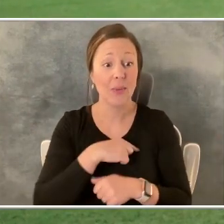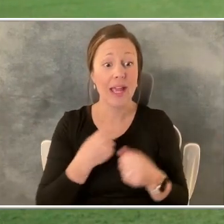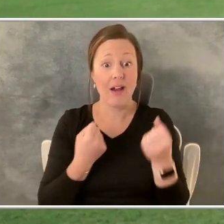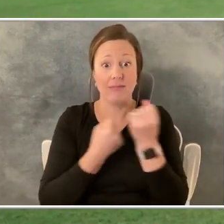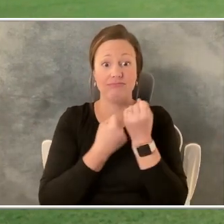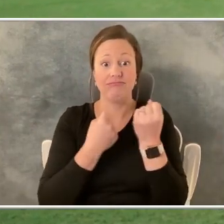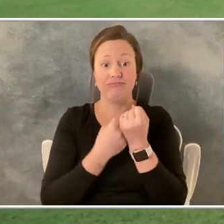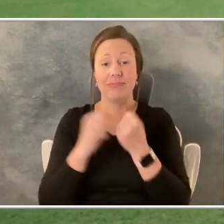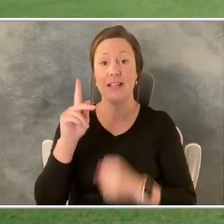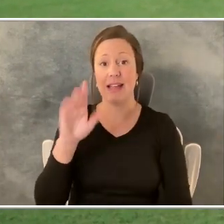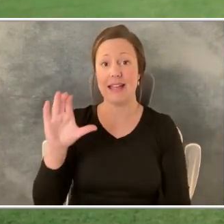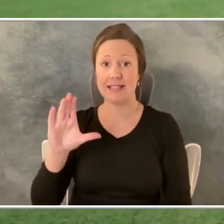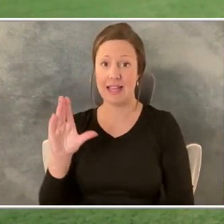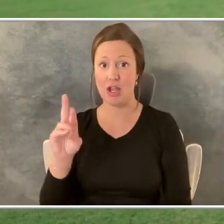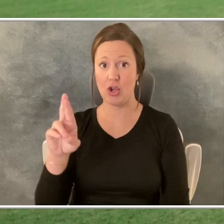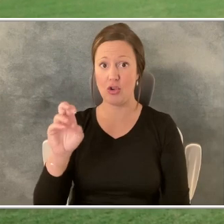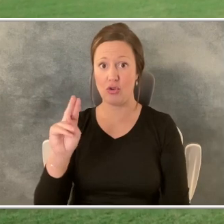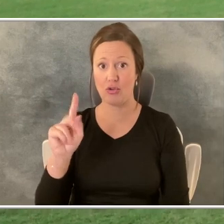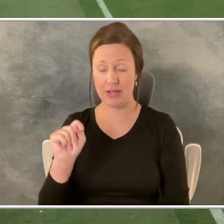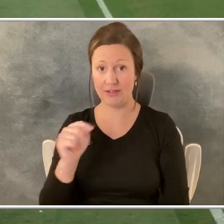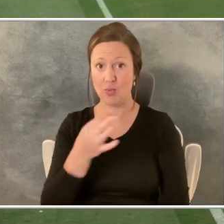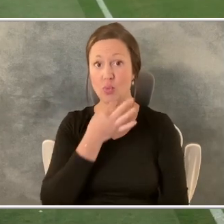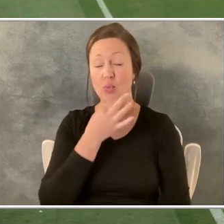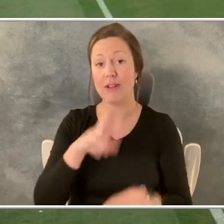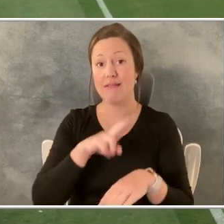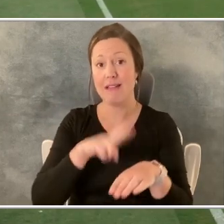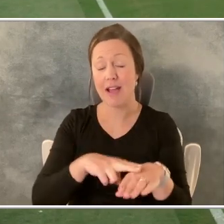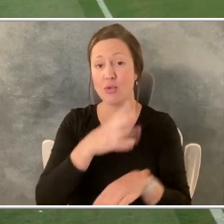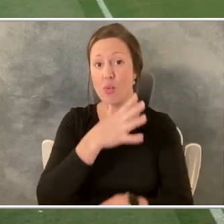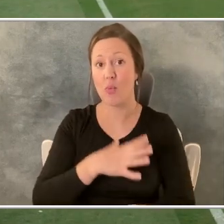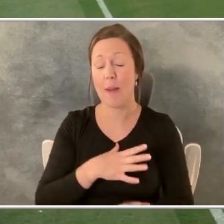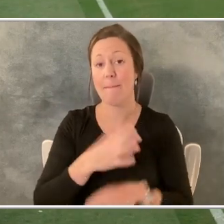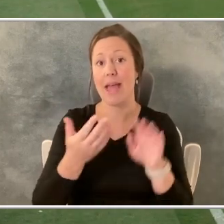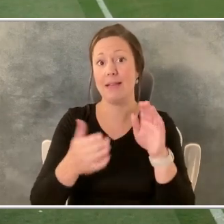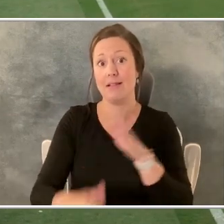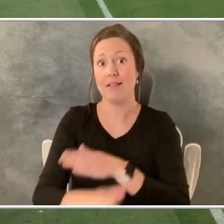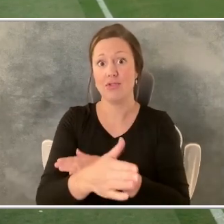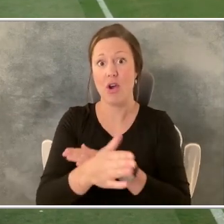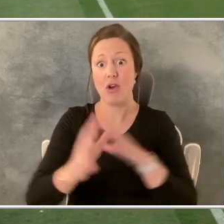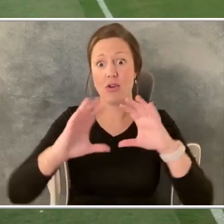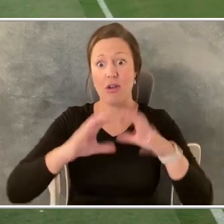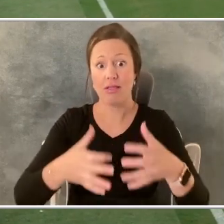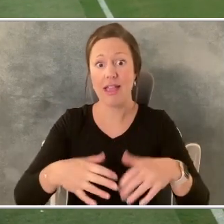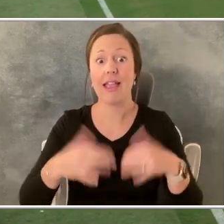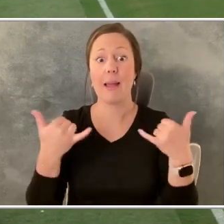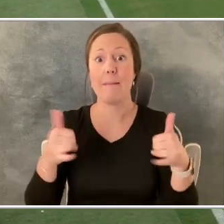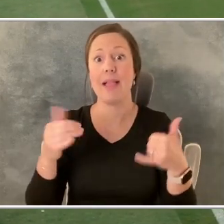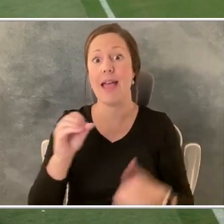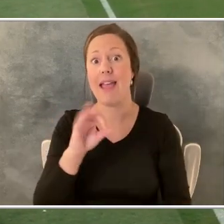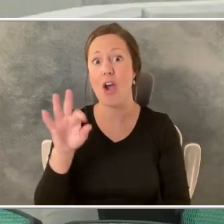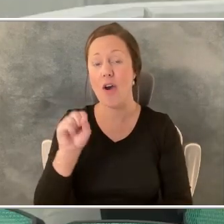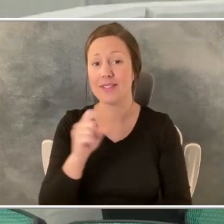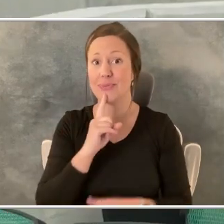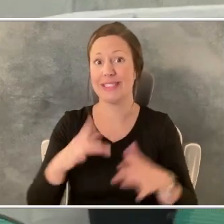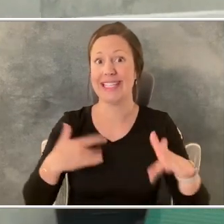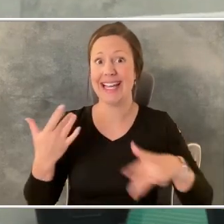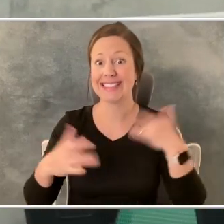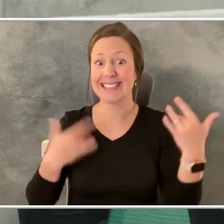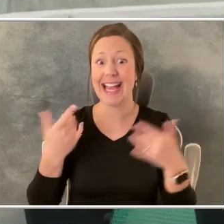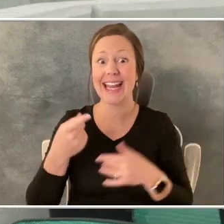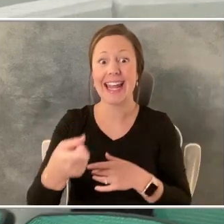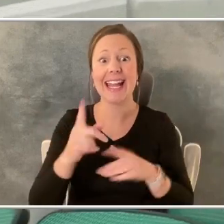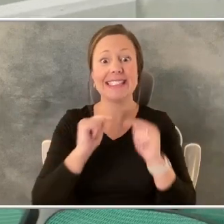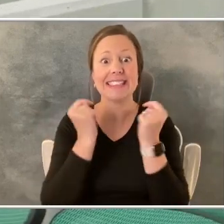into the National Women's Soccer League playoffs. It's this weekend. Very exciting time. The club has had a fantastic first